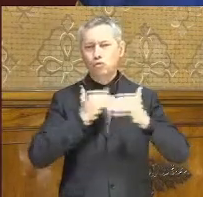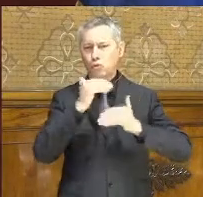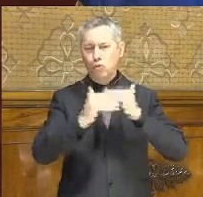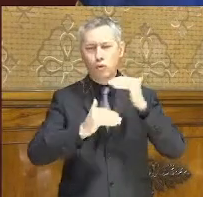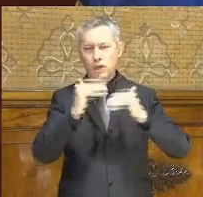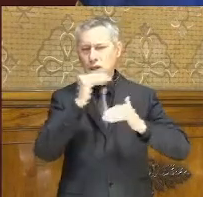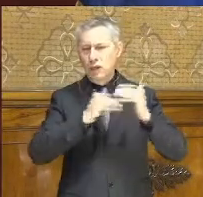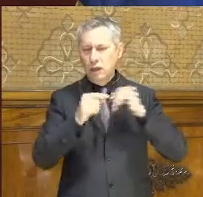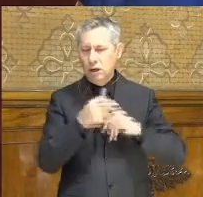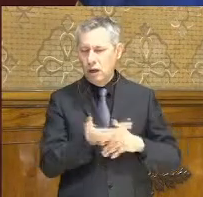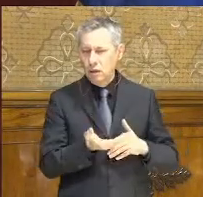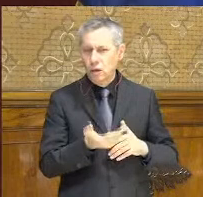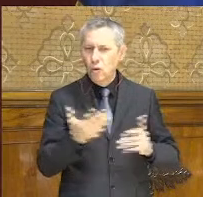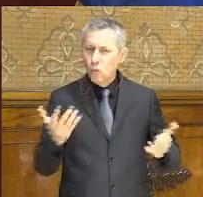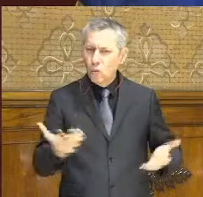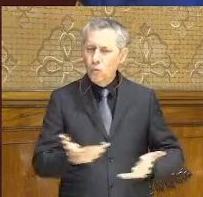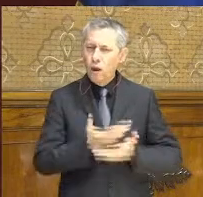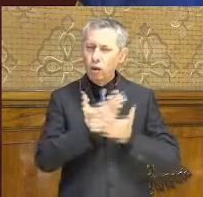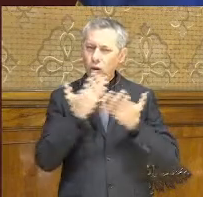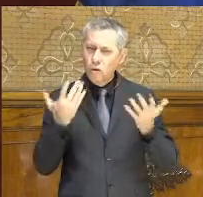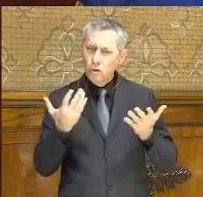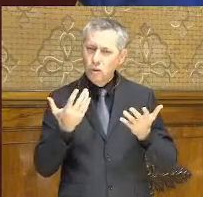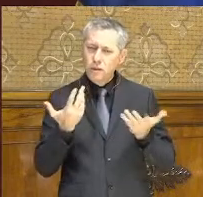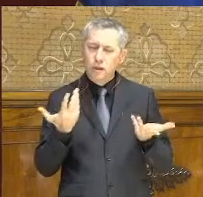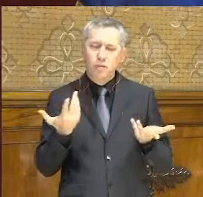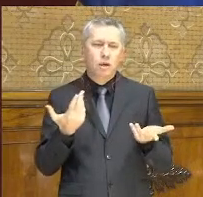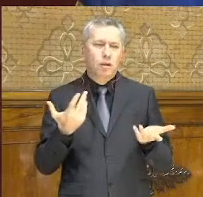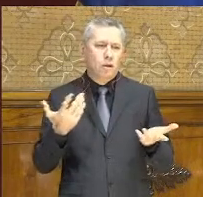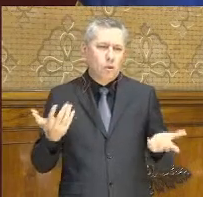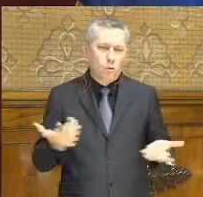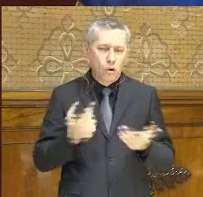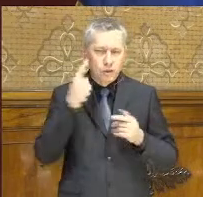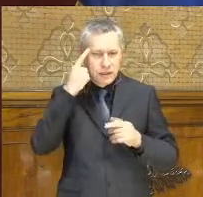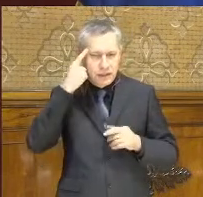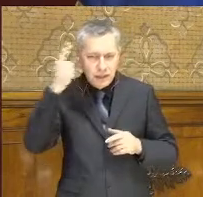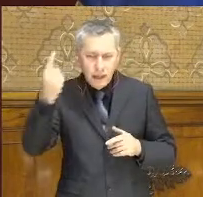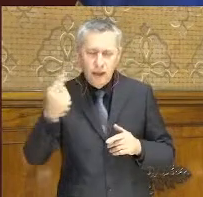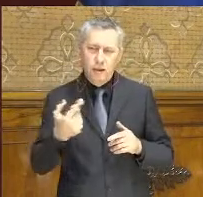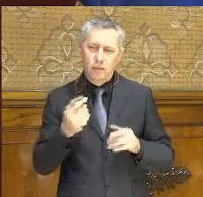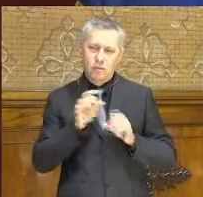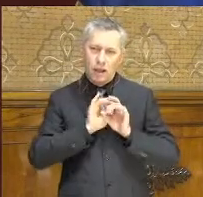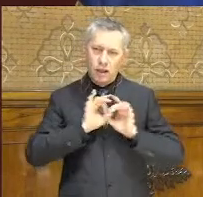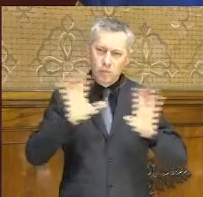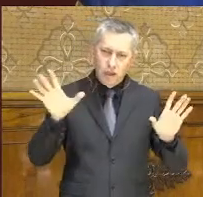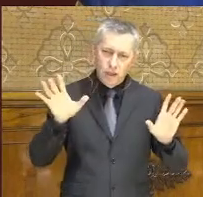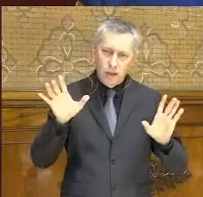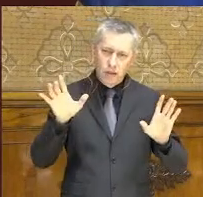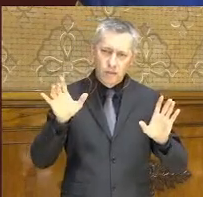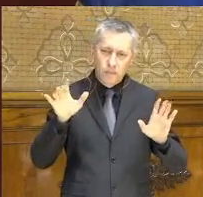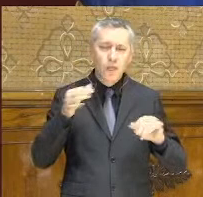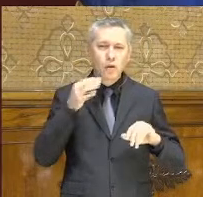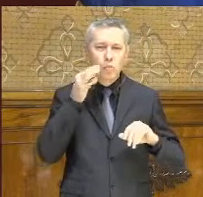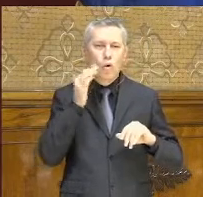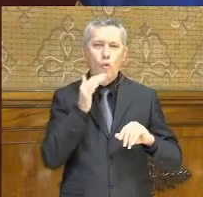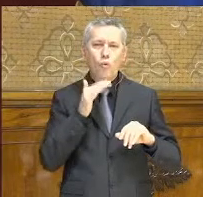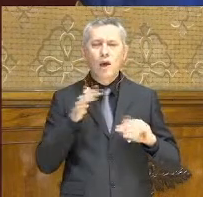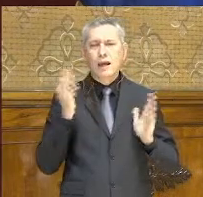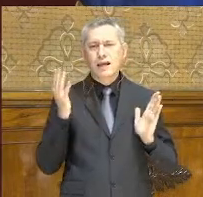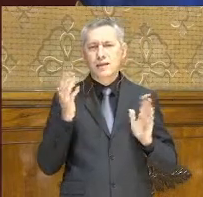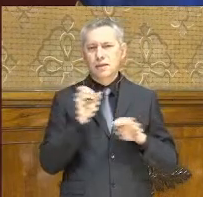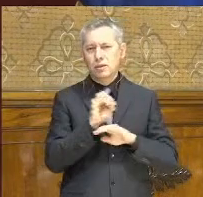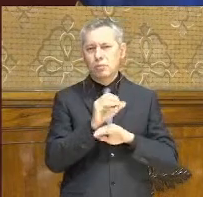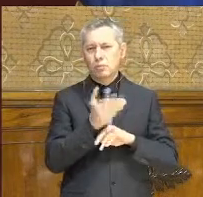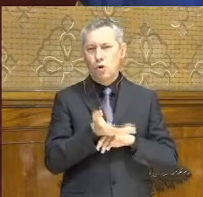discourse of freedom and negotiation. Humanism is a form, not only a set of